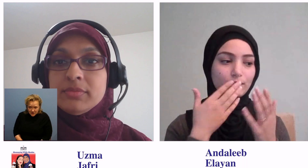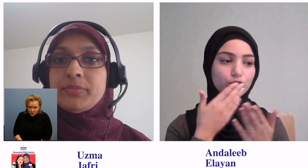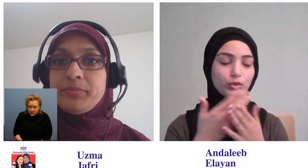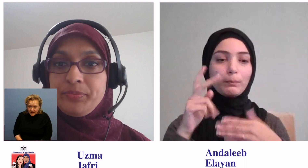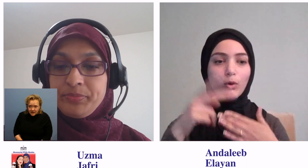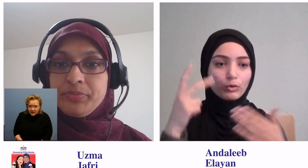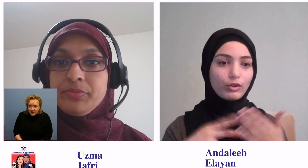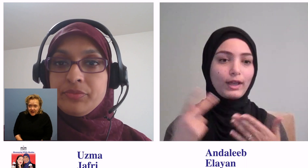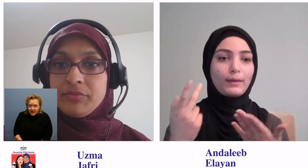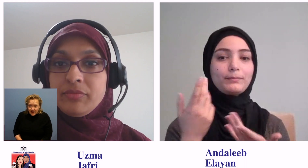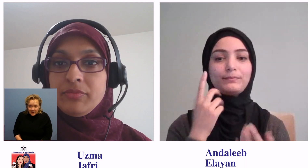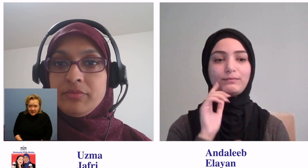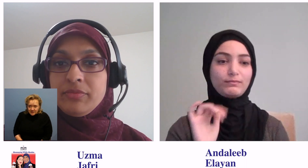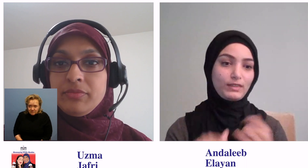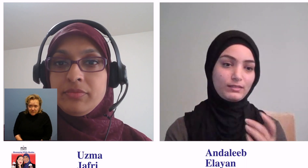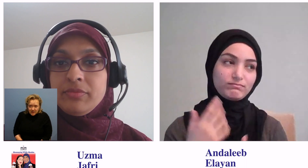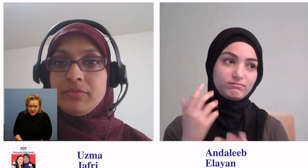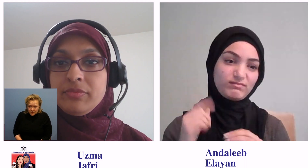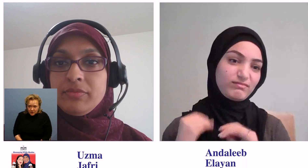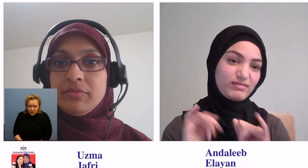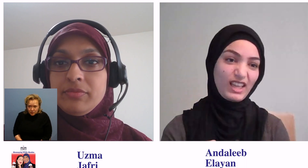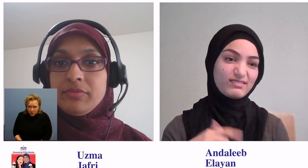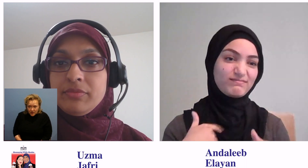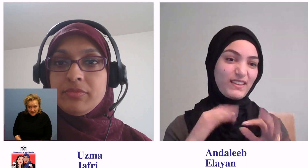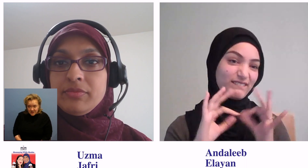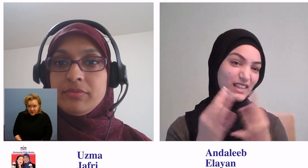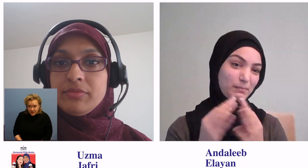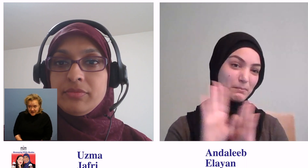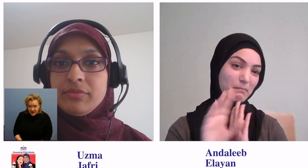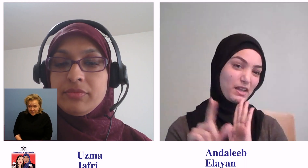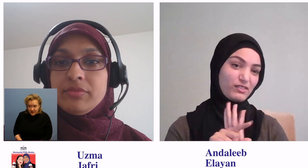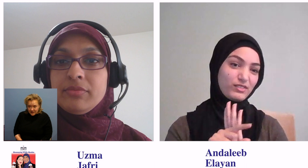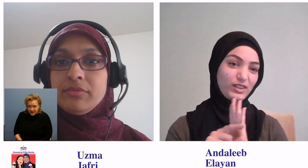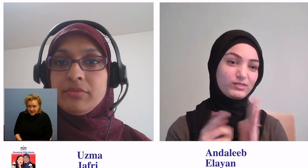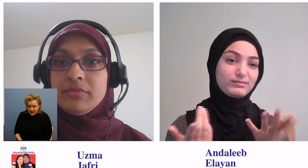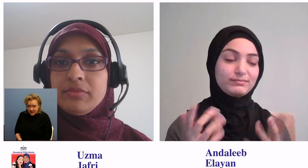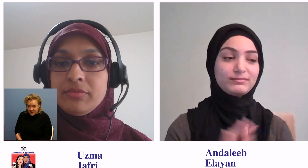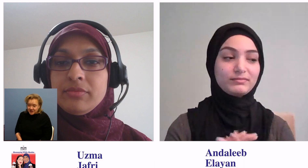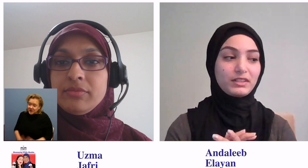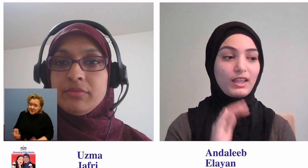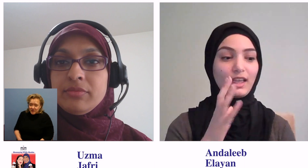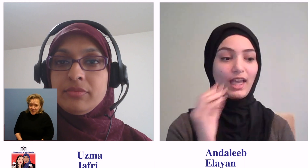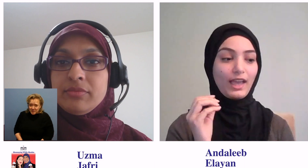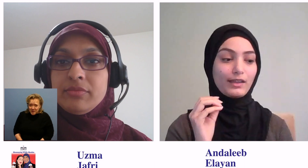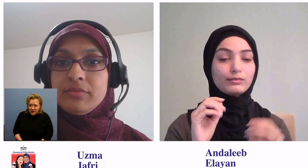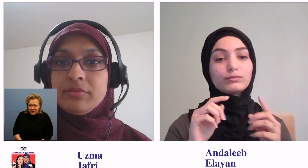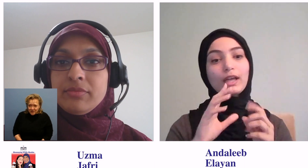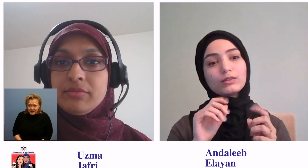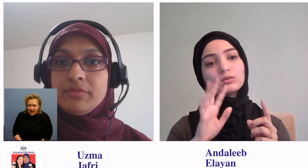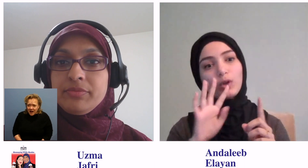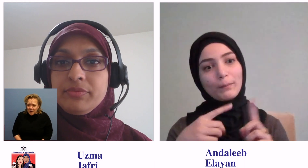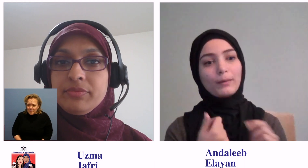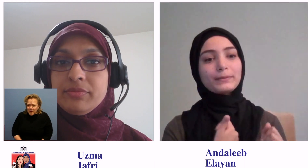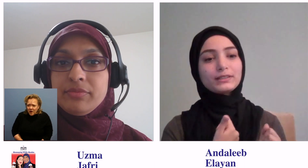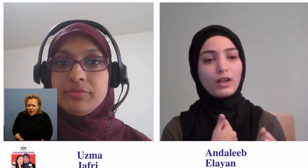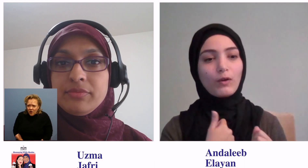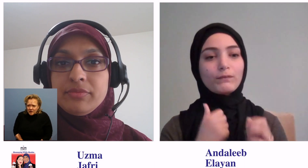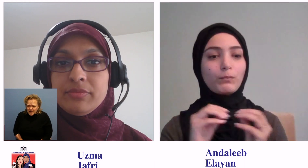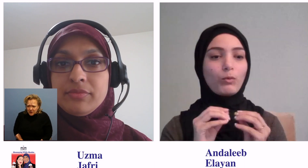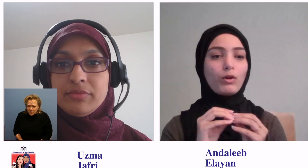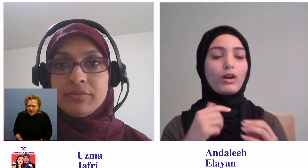know, access to schooling and lots of different good programs for the deaf and things like that. So that's my family background. Um,